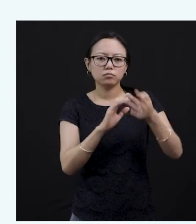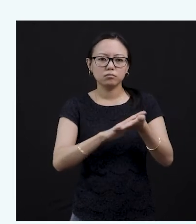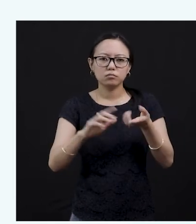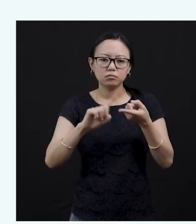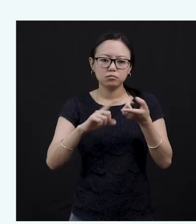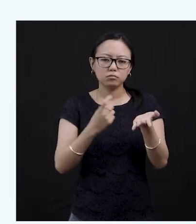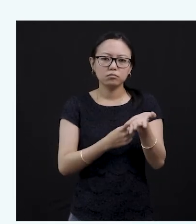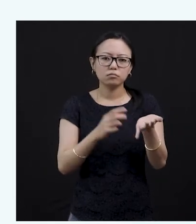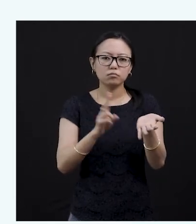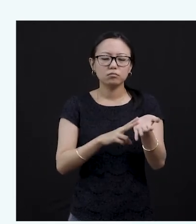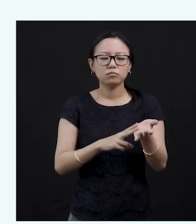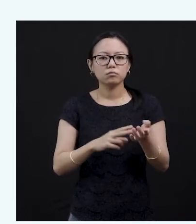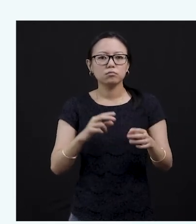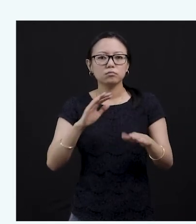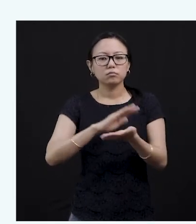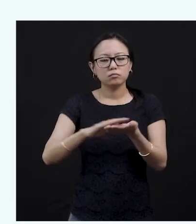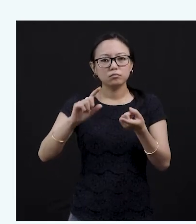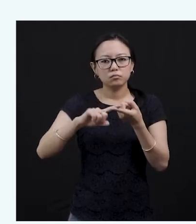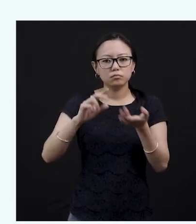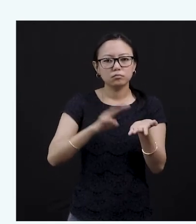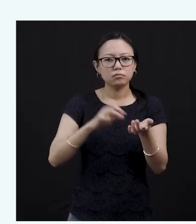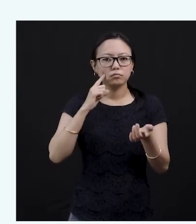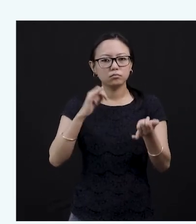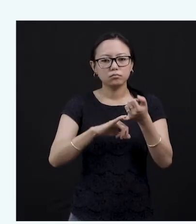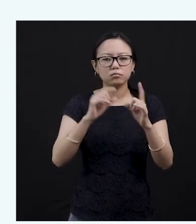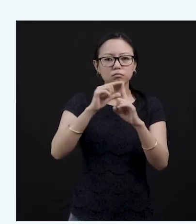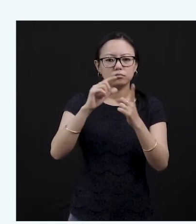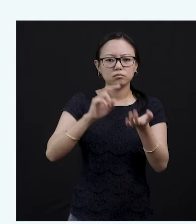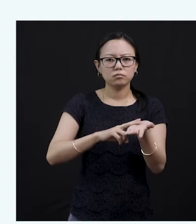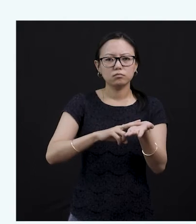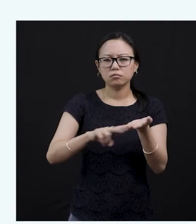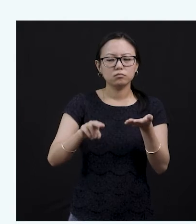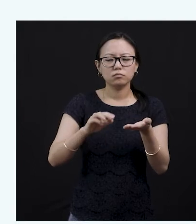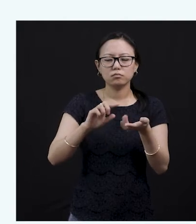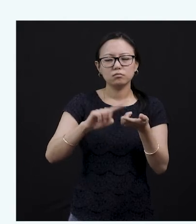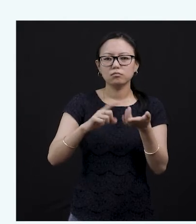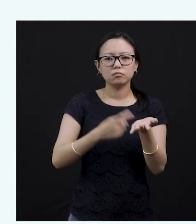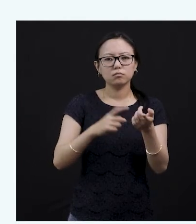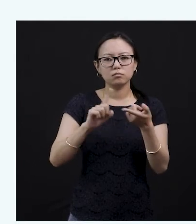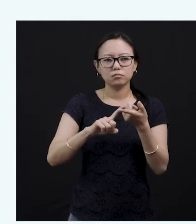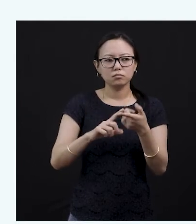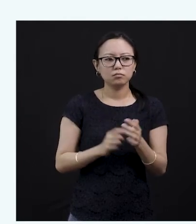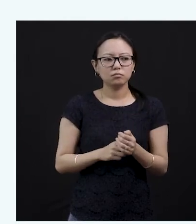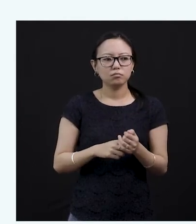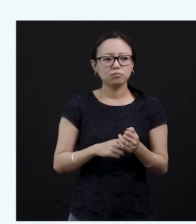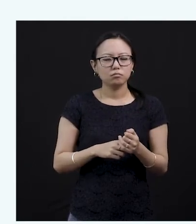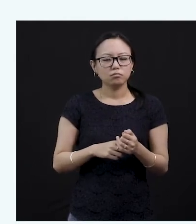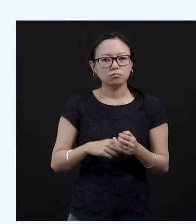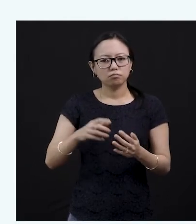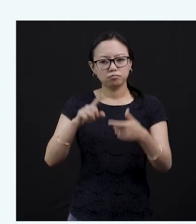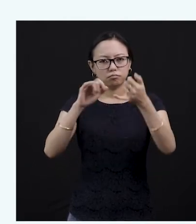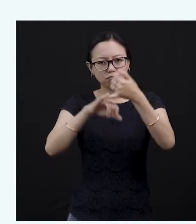important poles, all right? One is the North Pole. North means up, right? And then one